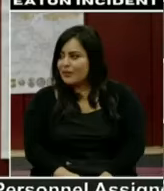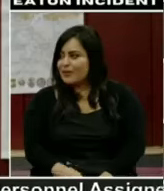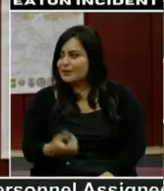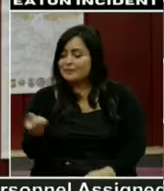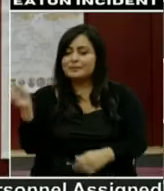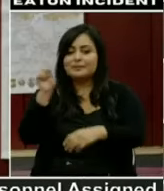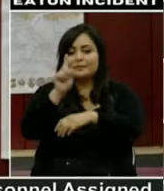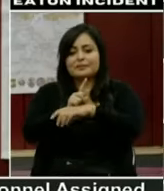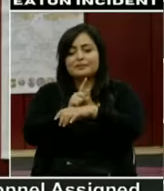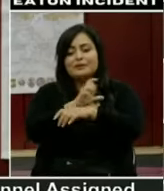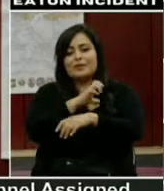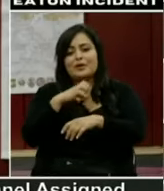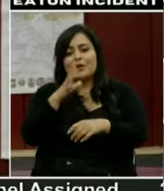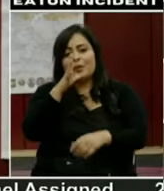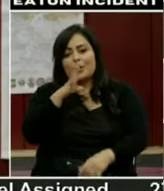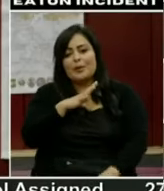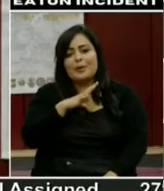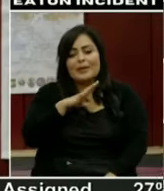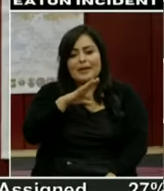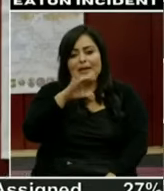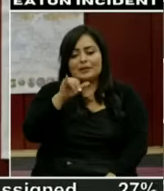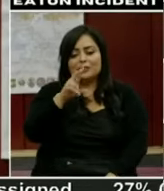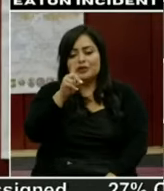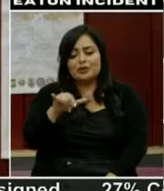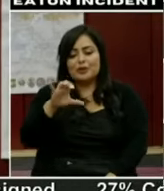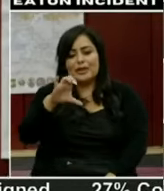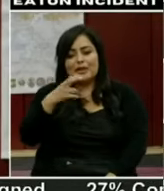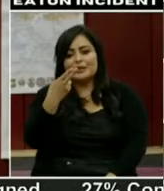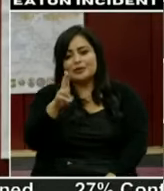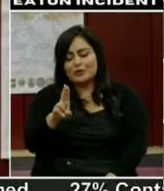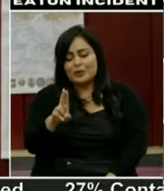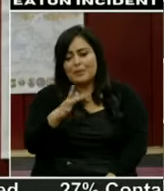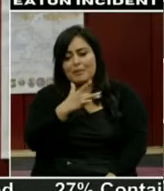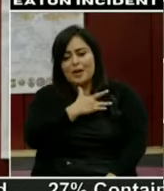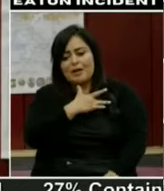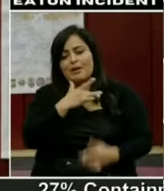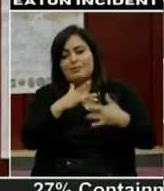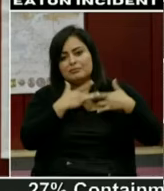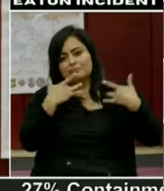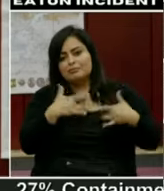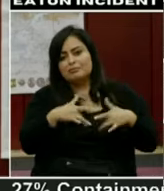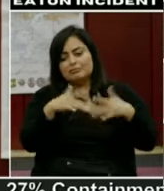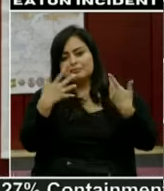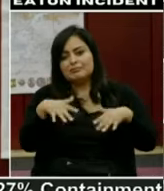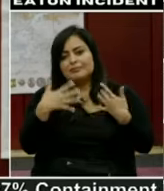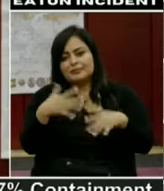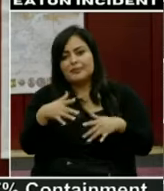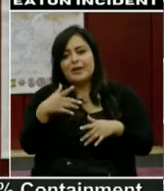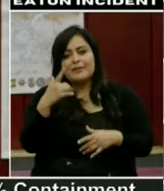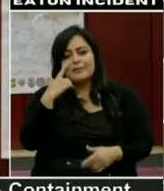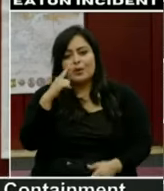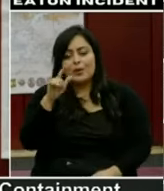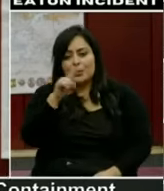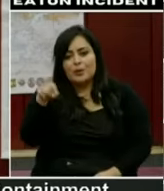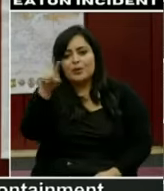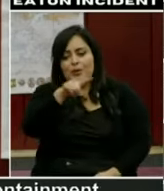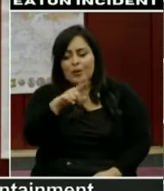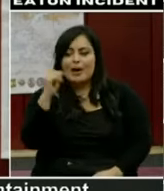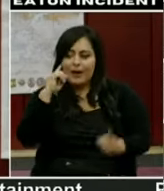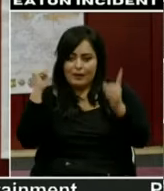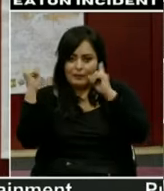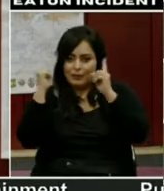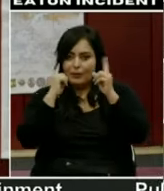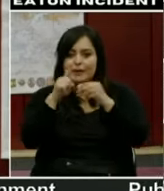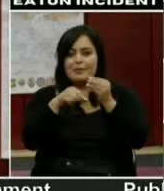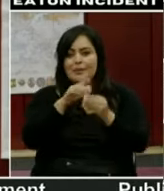I'm Congressmember Judy Chu, and my heart goes out to you. I've heard from so many of you, and the devastation you are